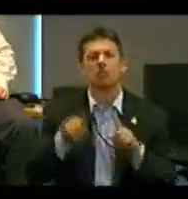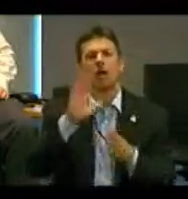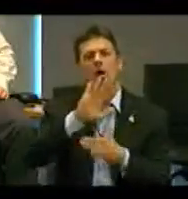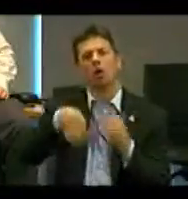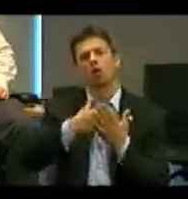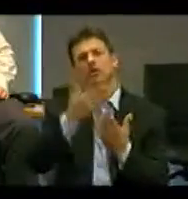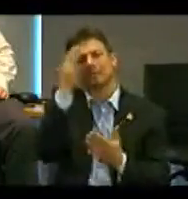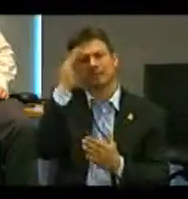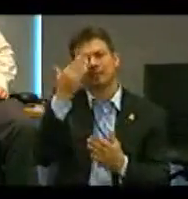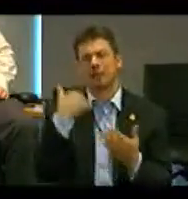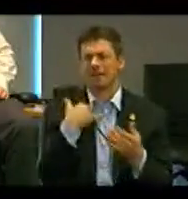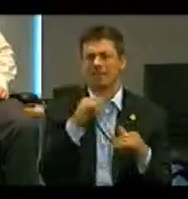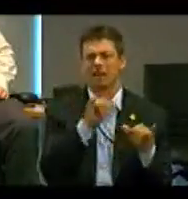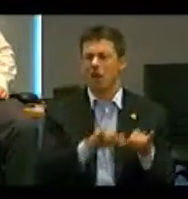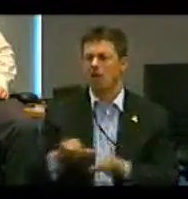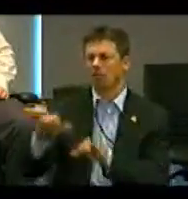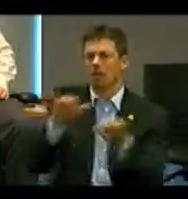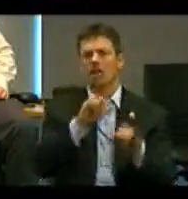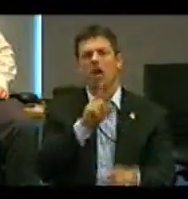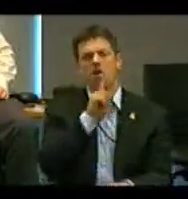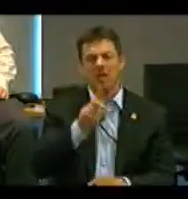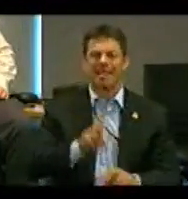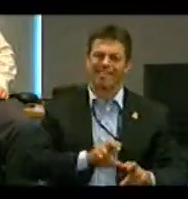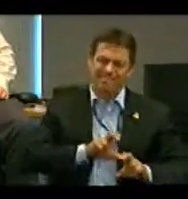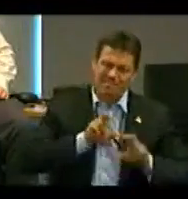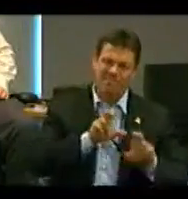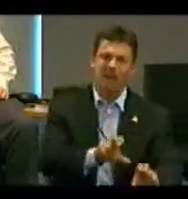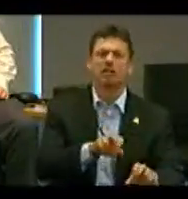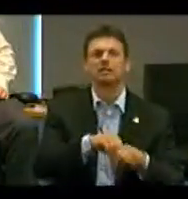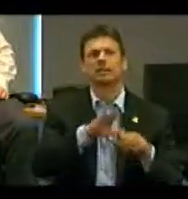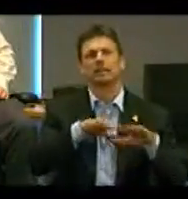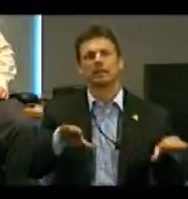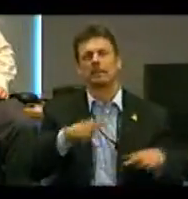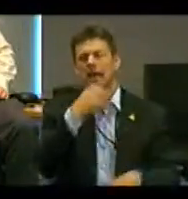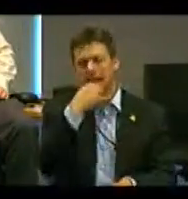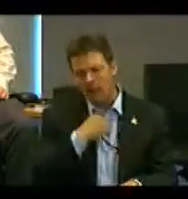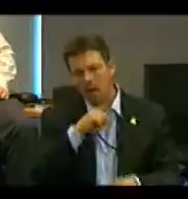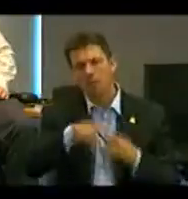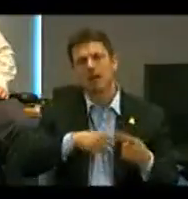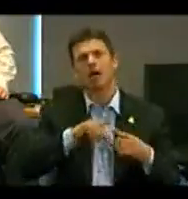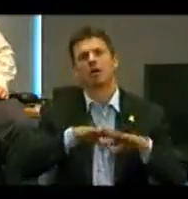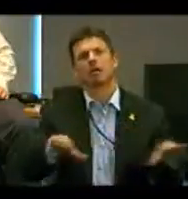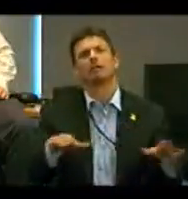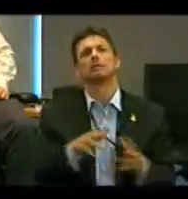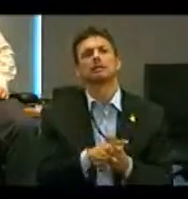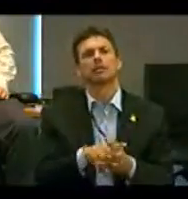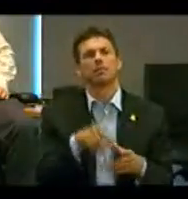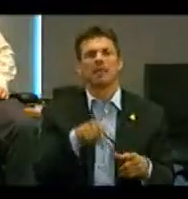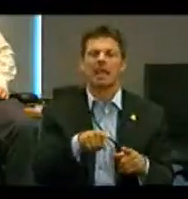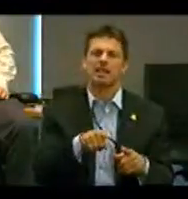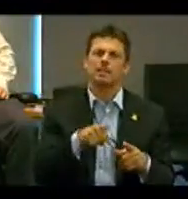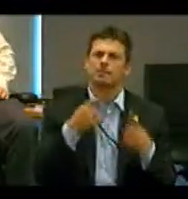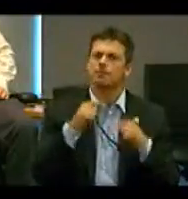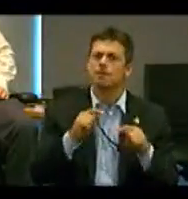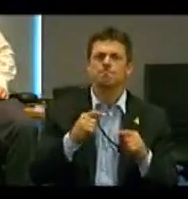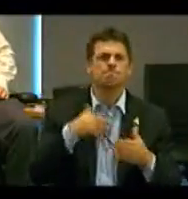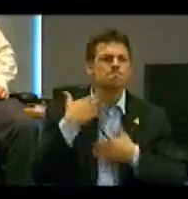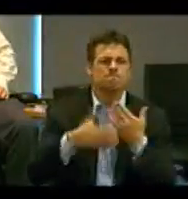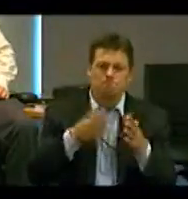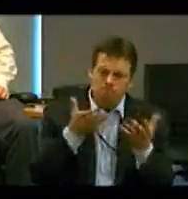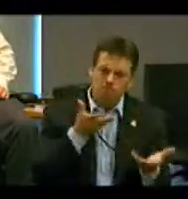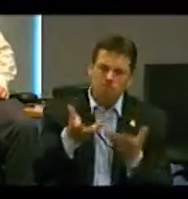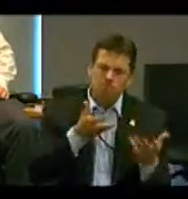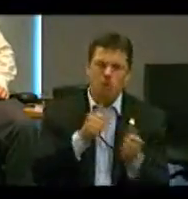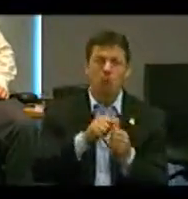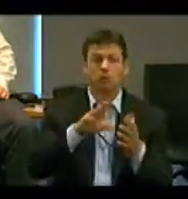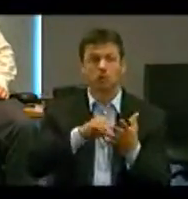same thing in common. They really invest in kids. They care about kids. They go to extra measures to make sure that